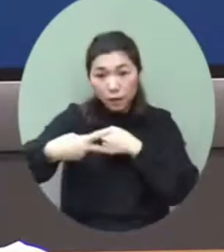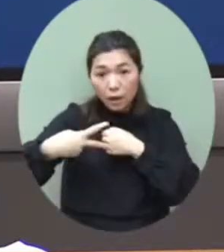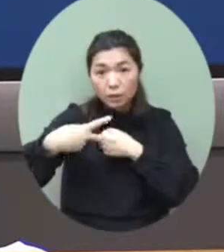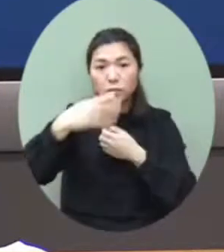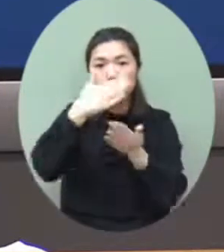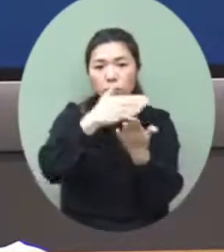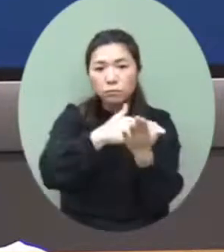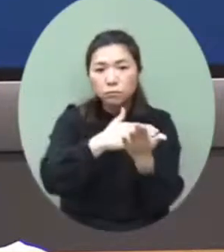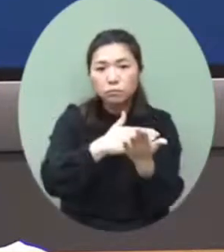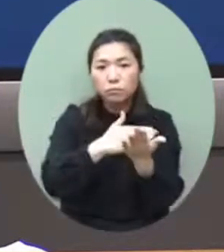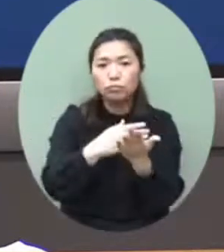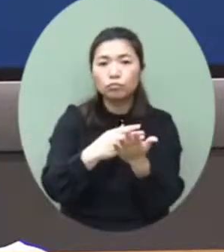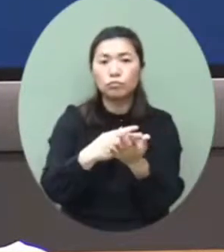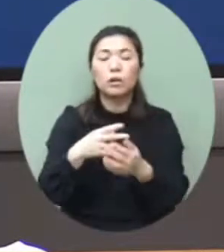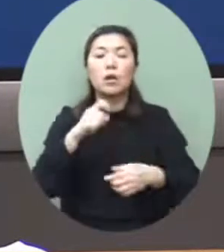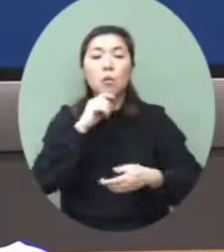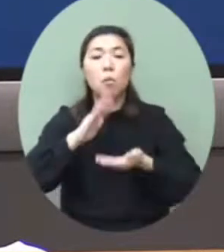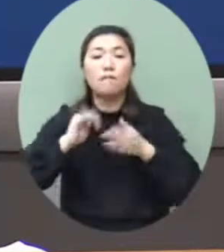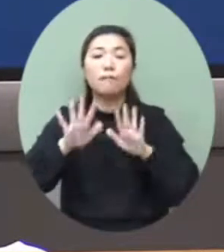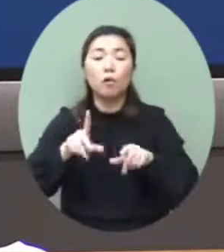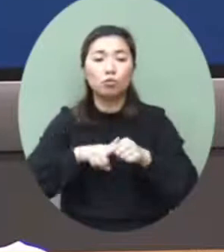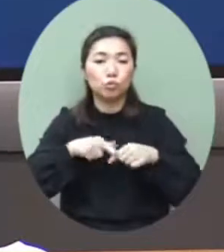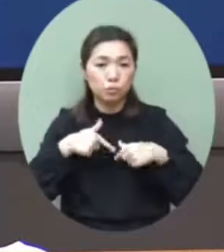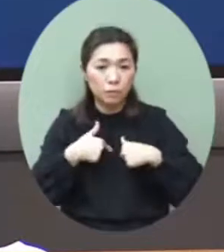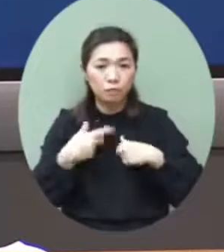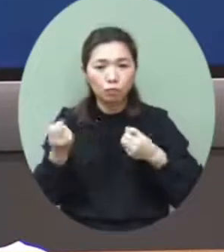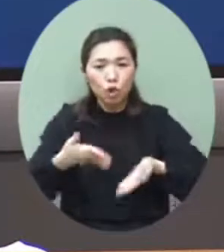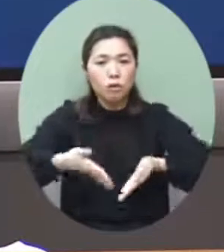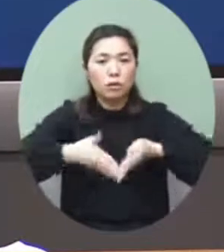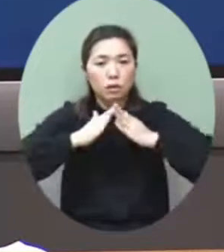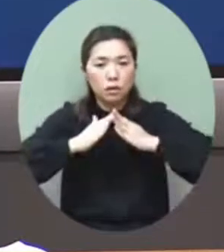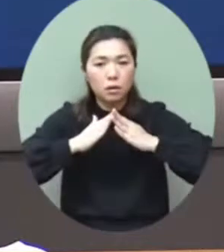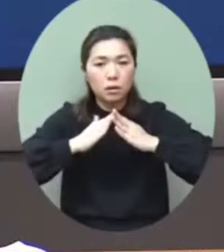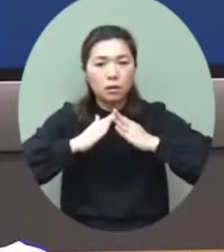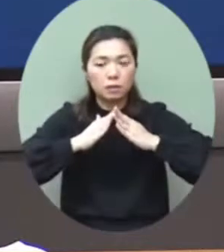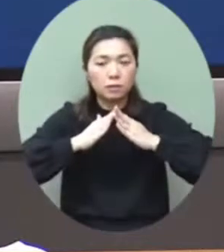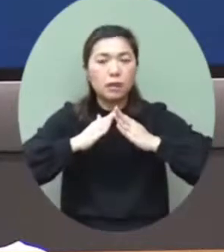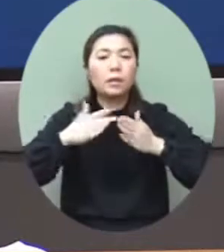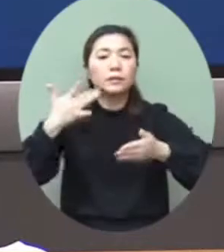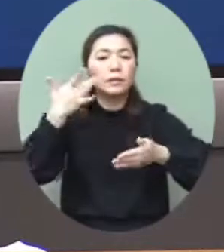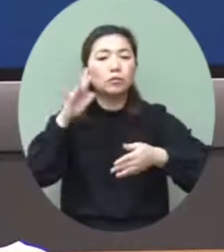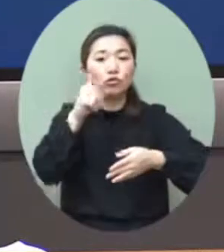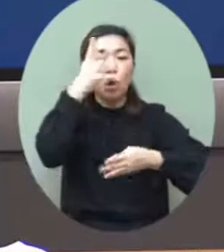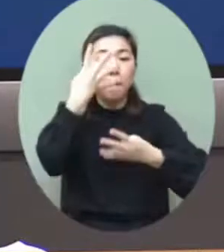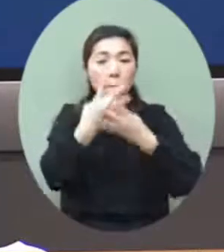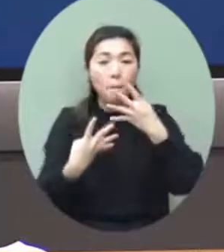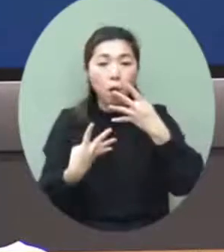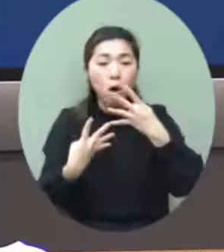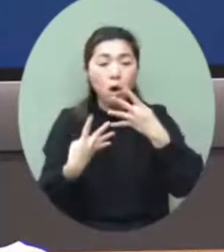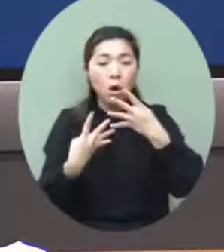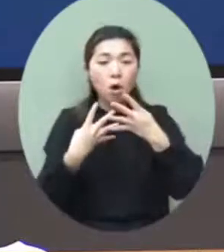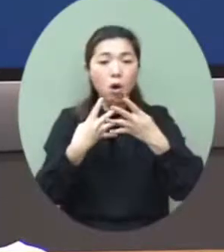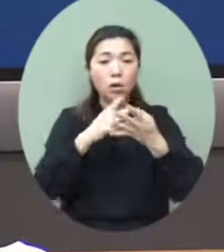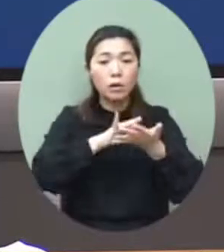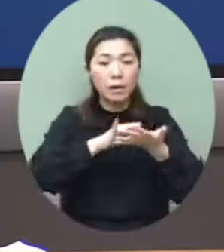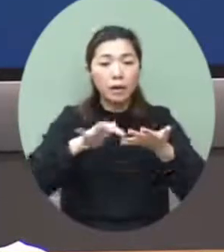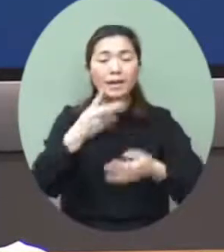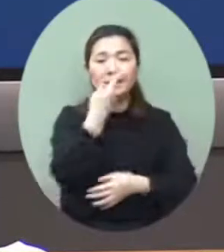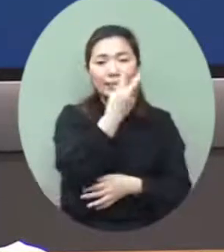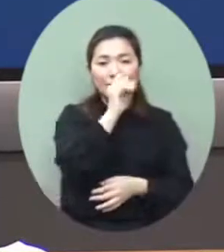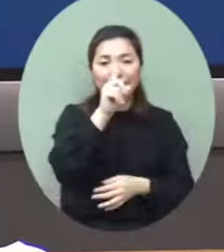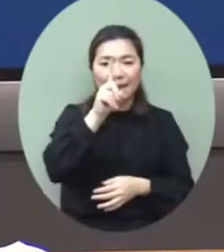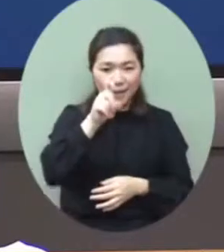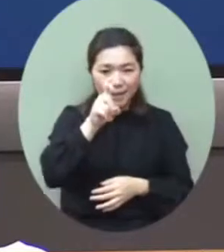second measure was also announced on the same day. The CHP will set up and launch an online